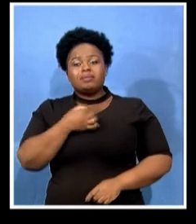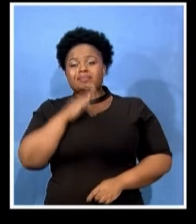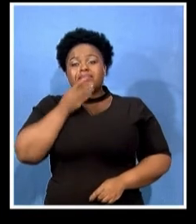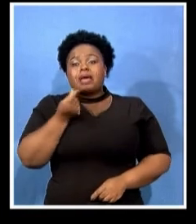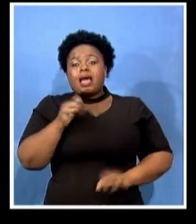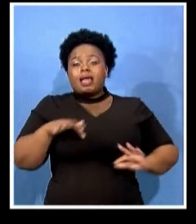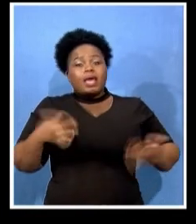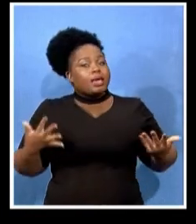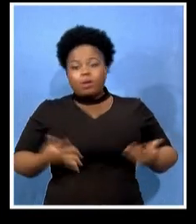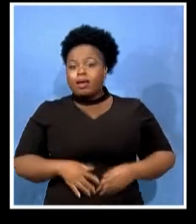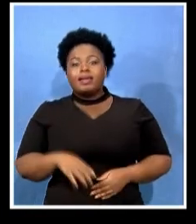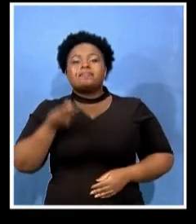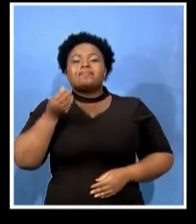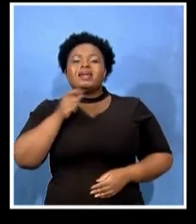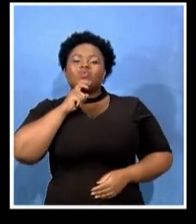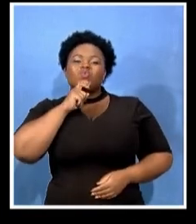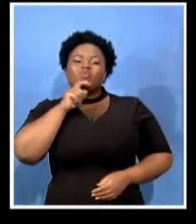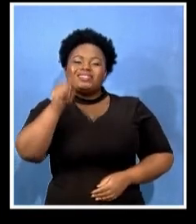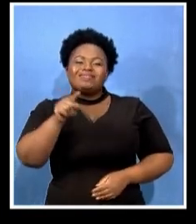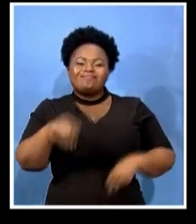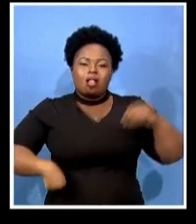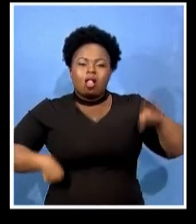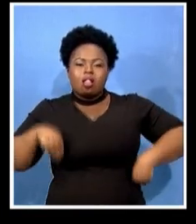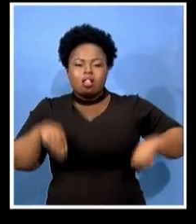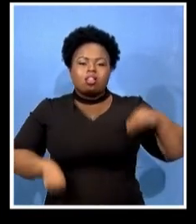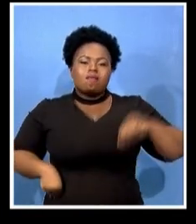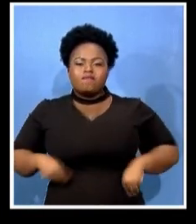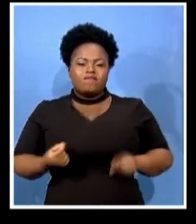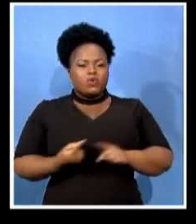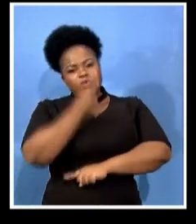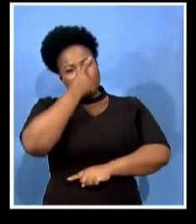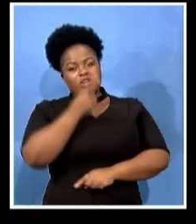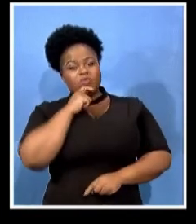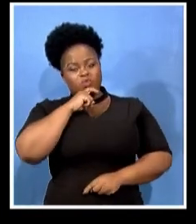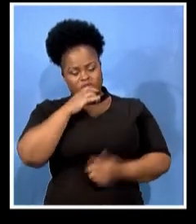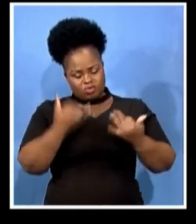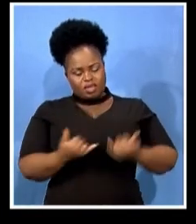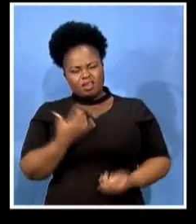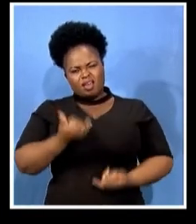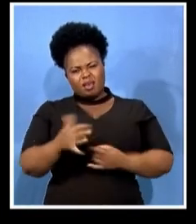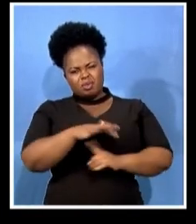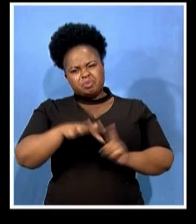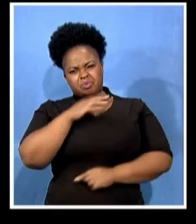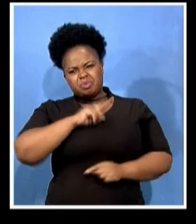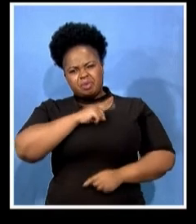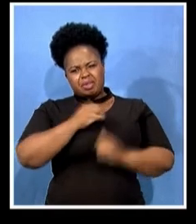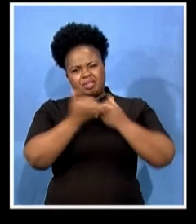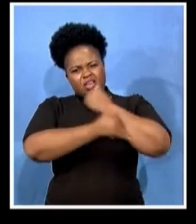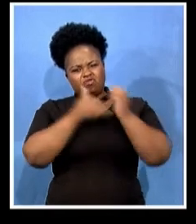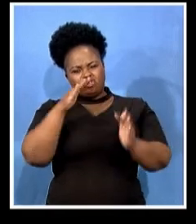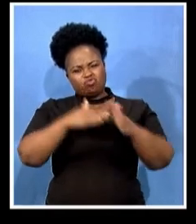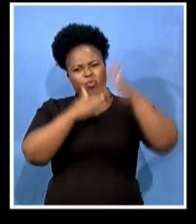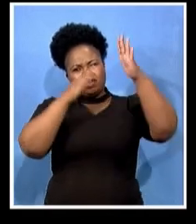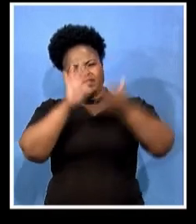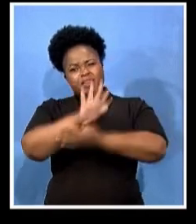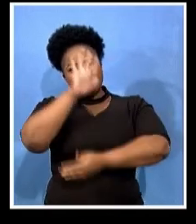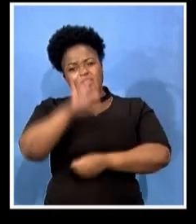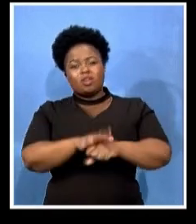was misappropriated, and today we have a situation where the country, the top 15 of countries in the world with highest